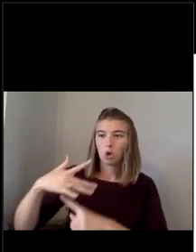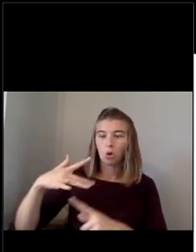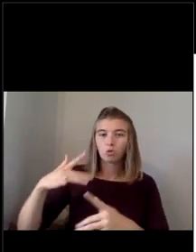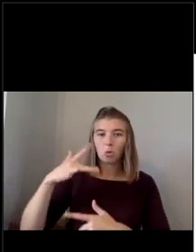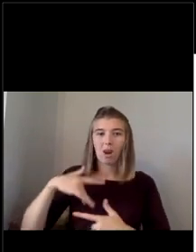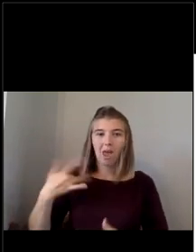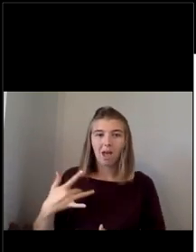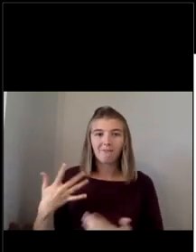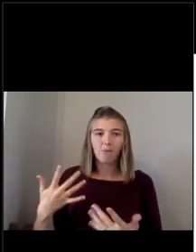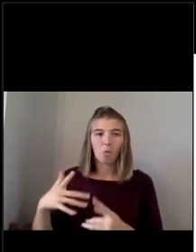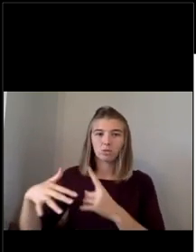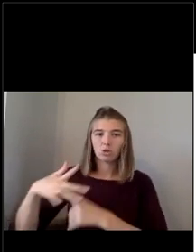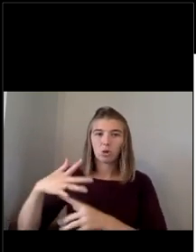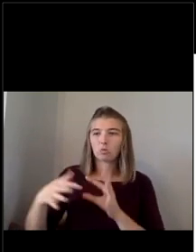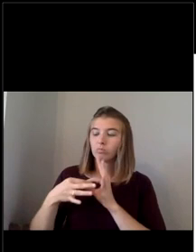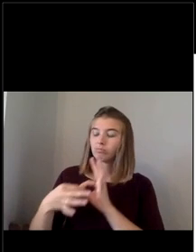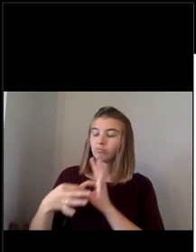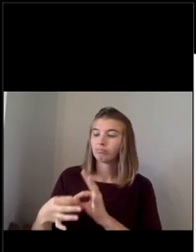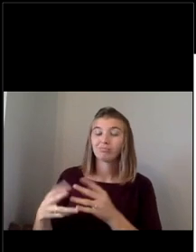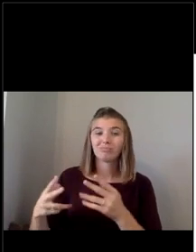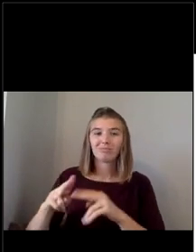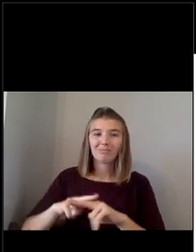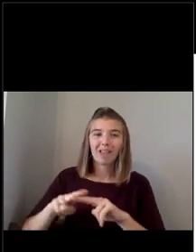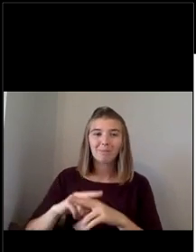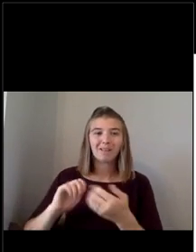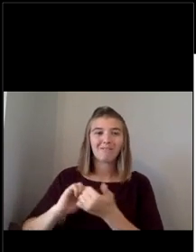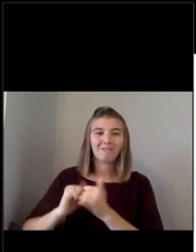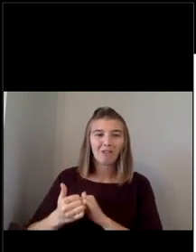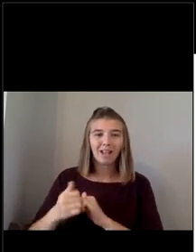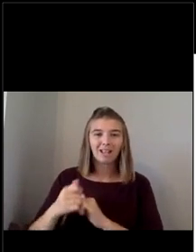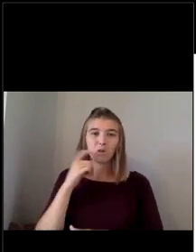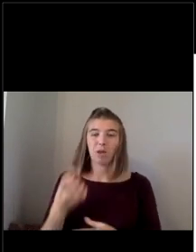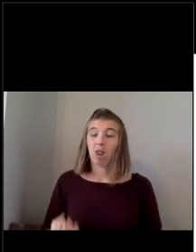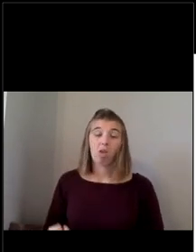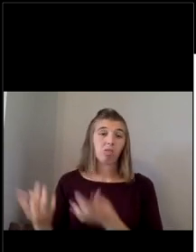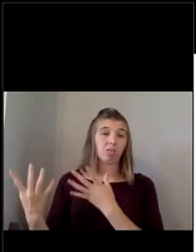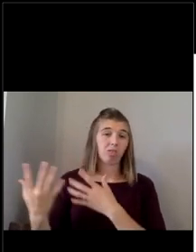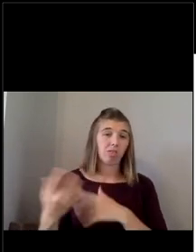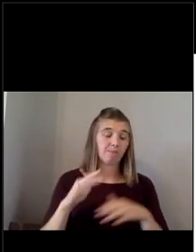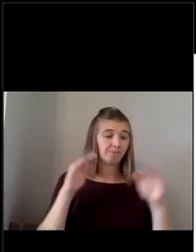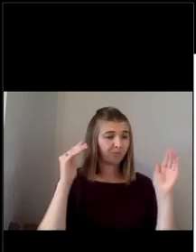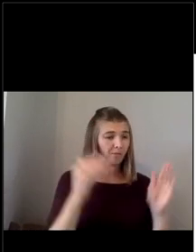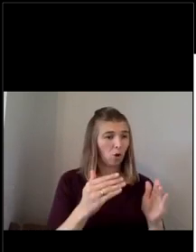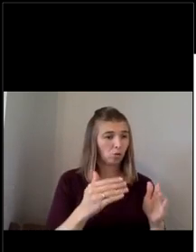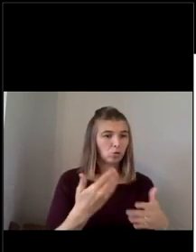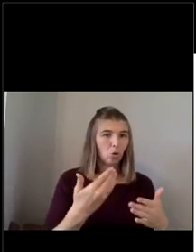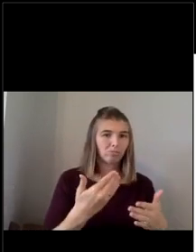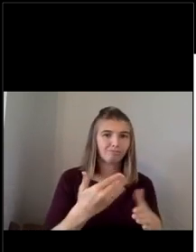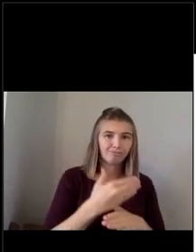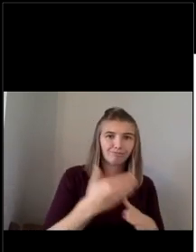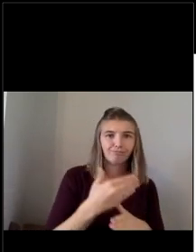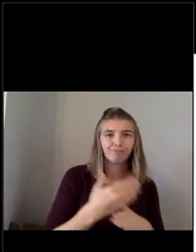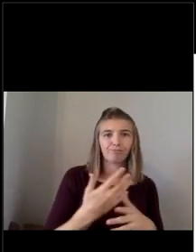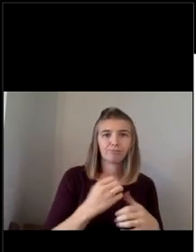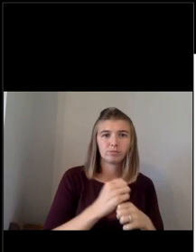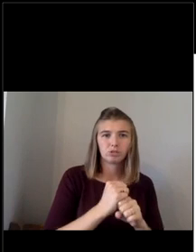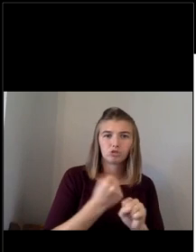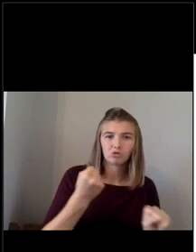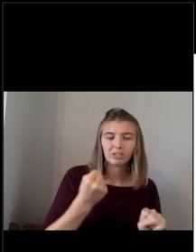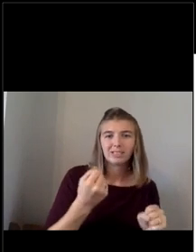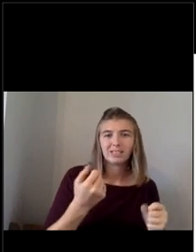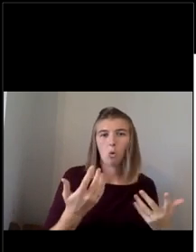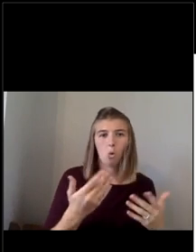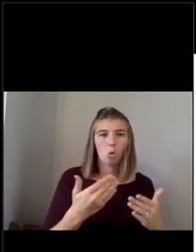social connection for the sake of your PhD progress or your career advancement. we naturally prioritize our